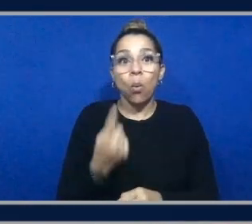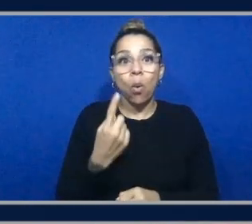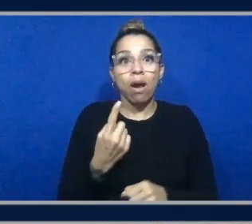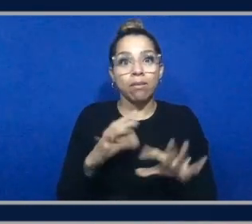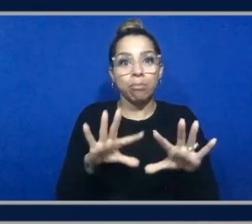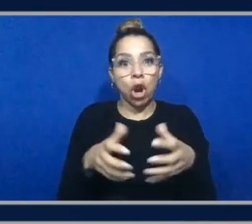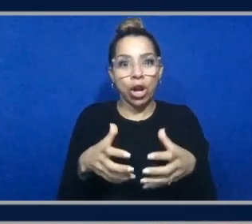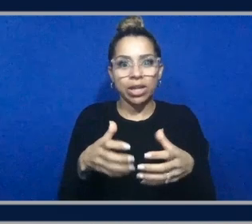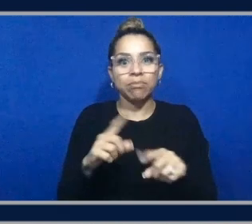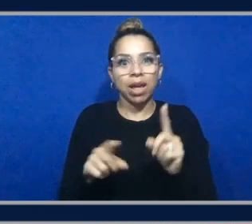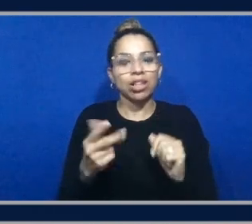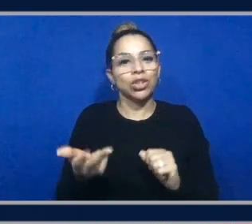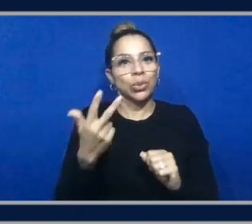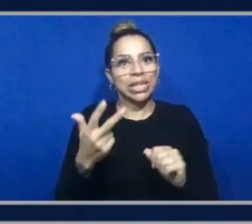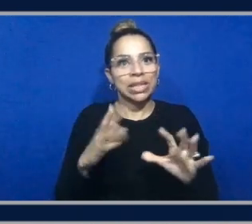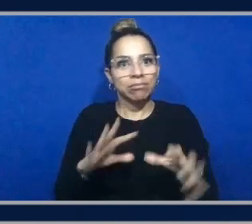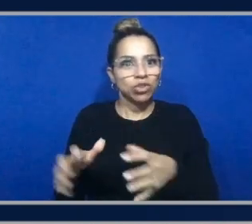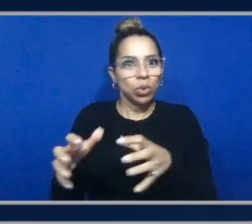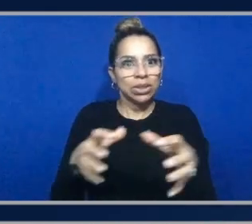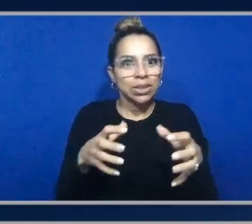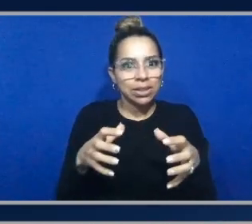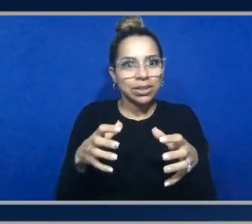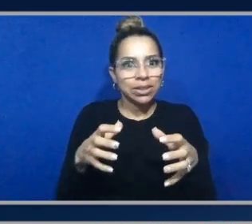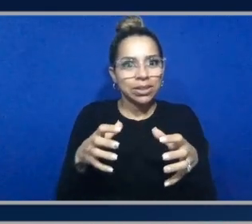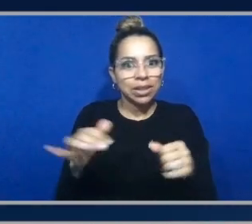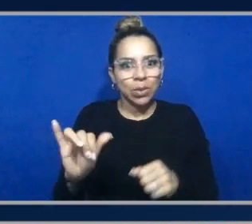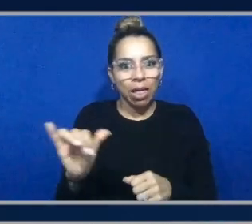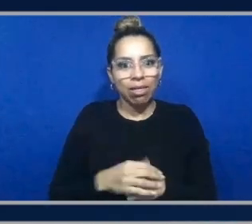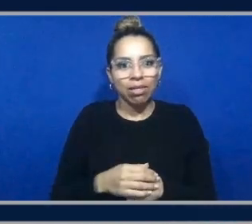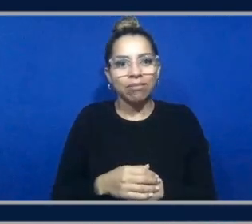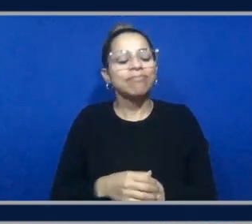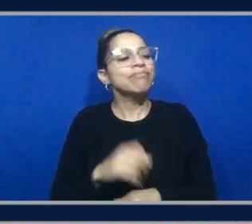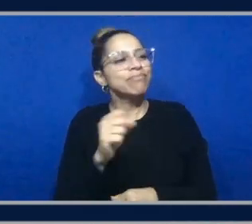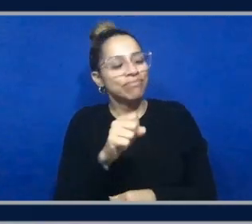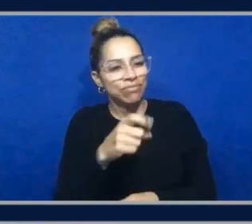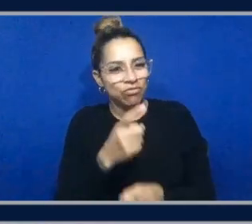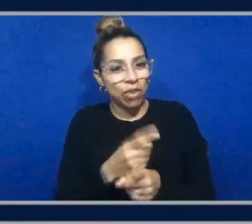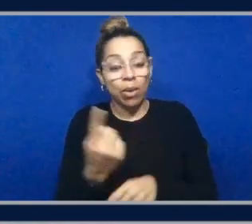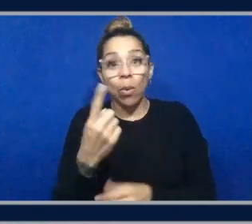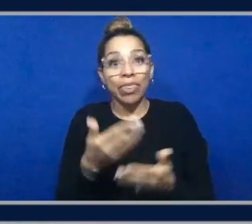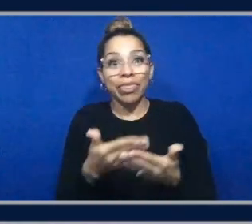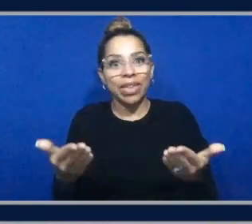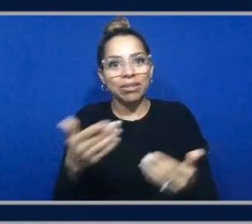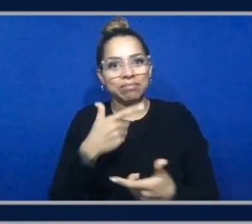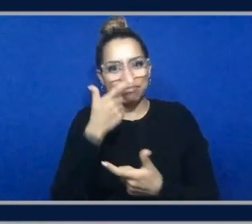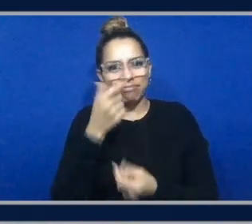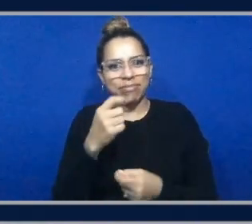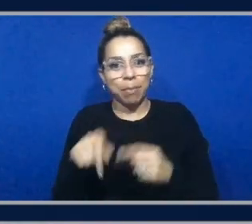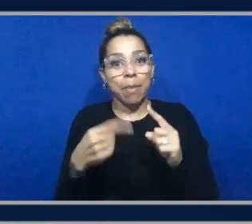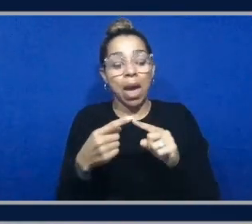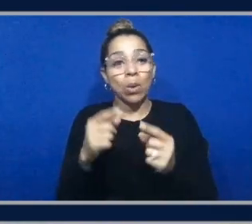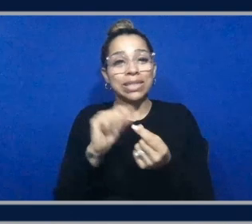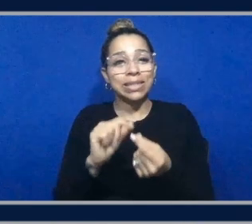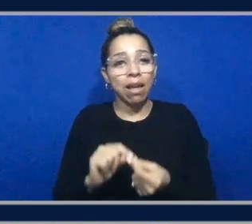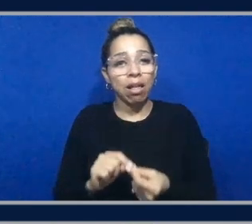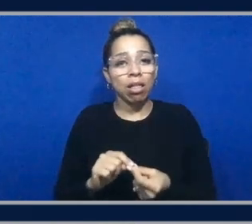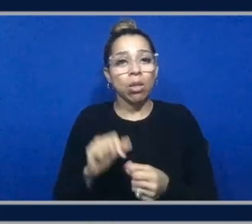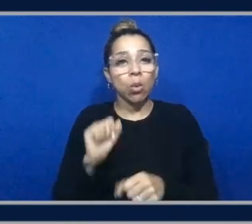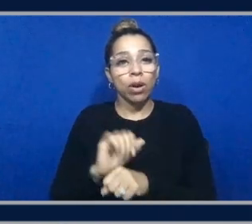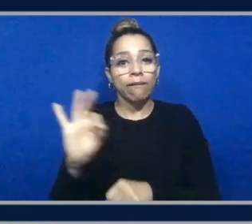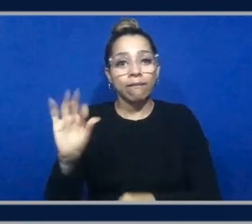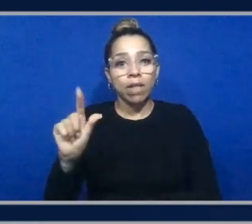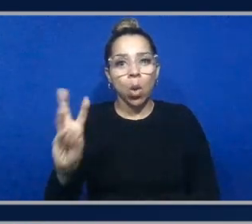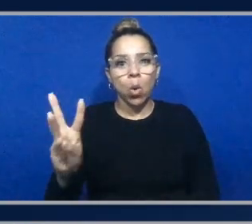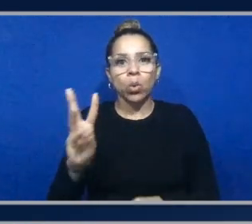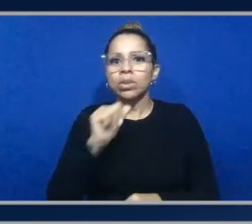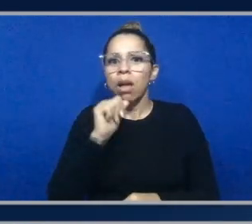on, man. Absolutely. And one of the things about ETL workflows is that often you just don't compose a data flow and then run it